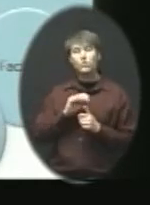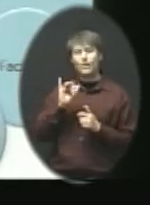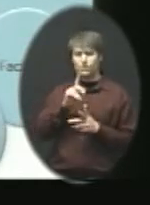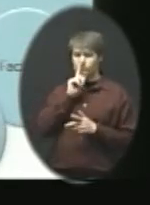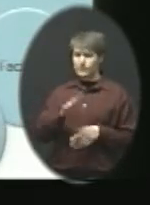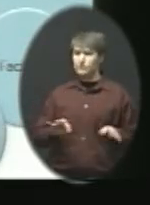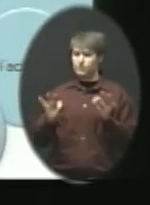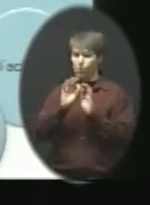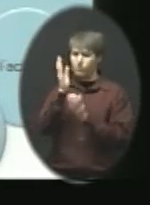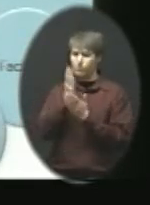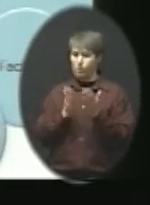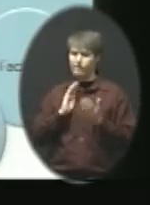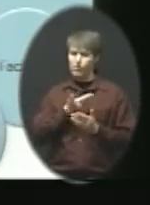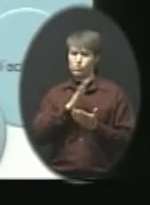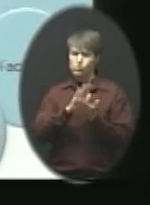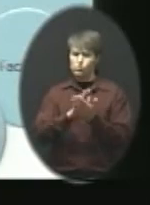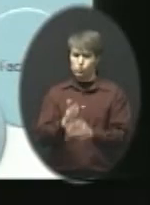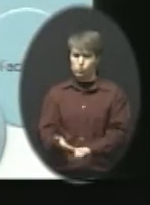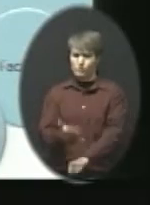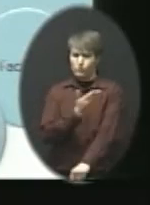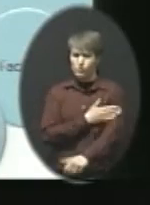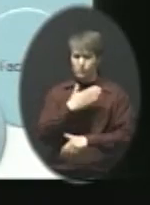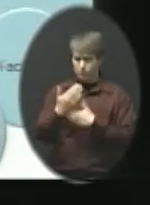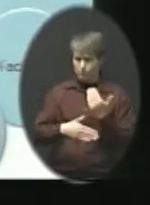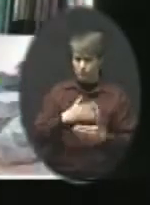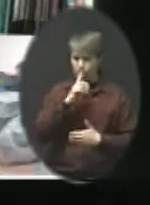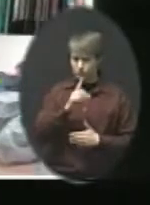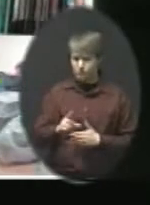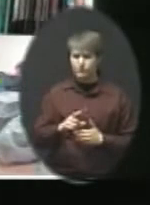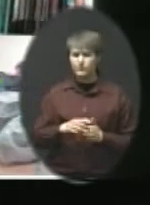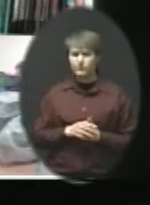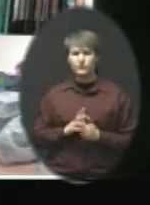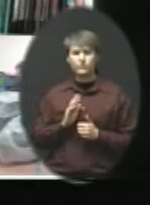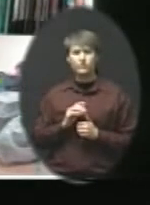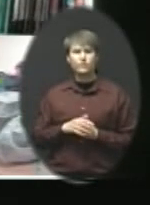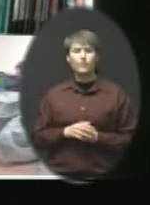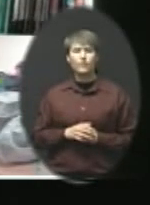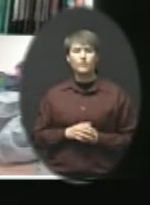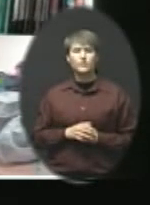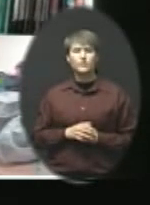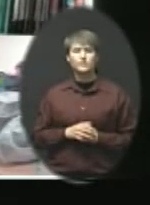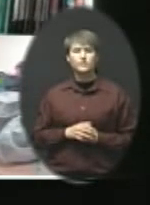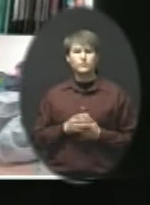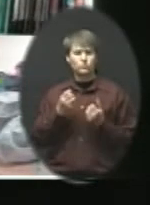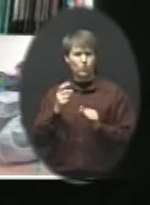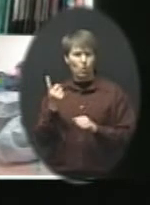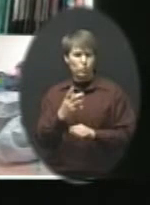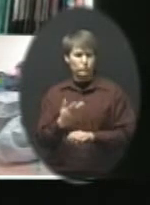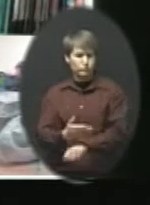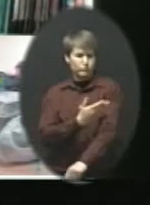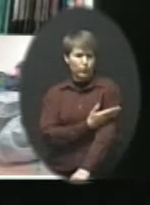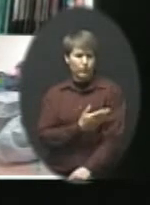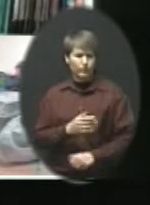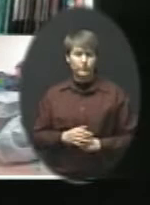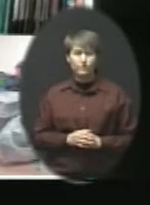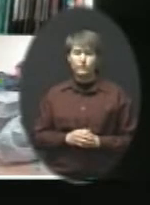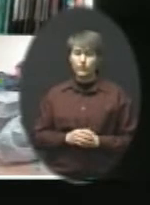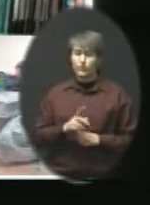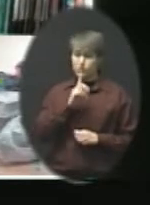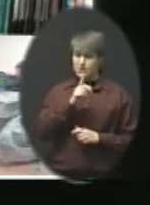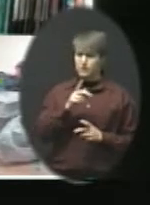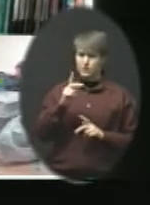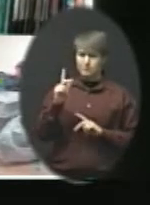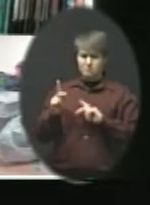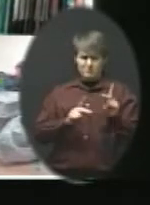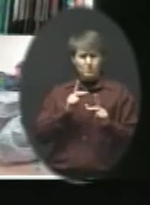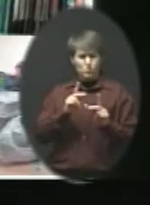very important part of our school improvement process, if you will, as we attempt to always be better. Certainly, we are a people organization and